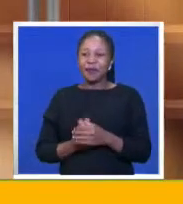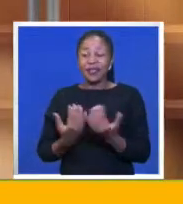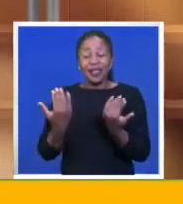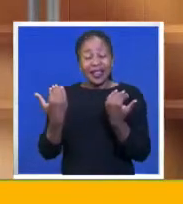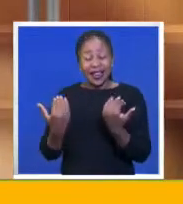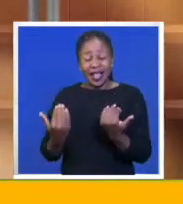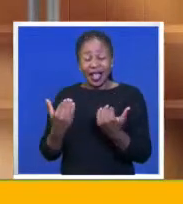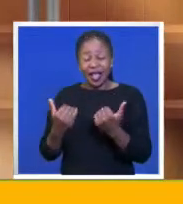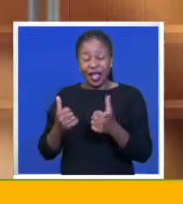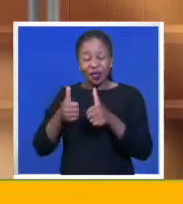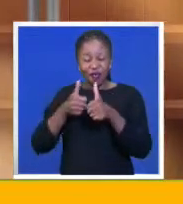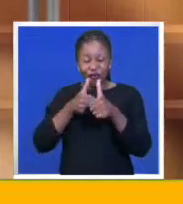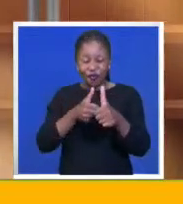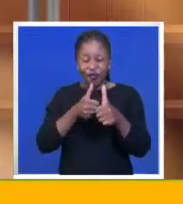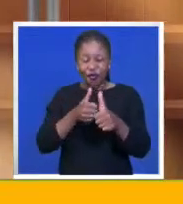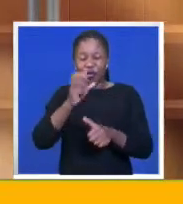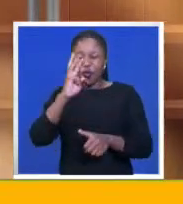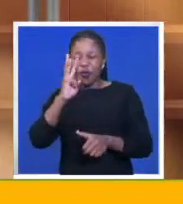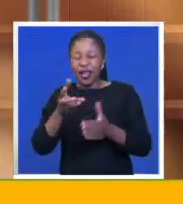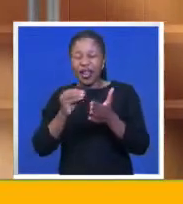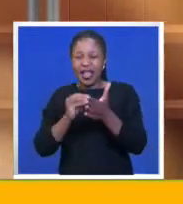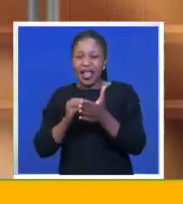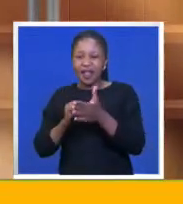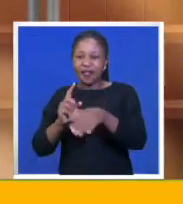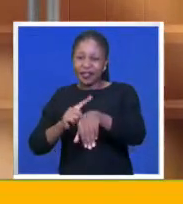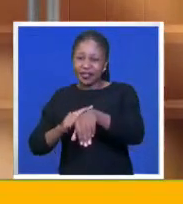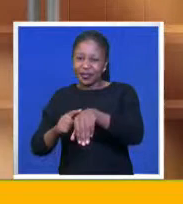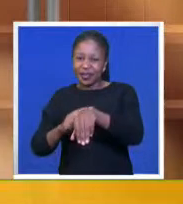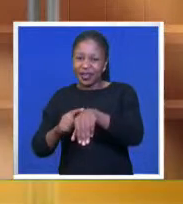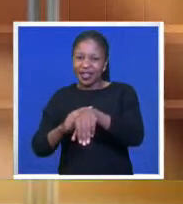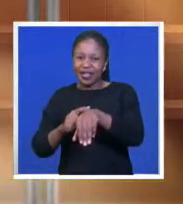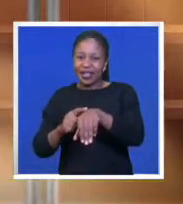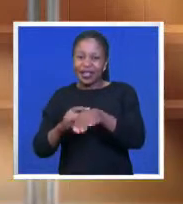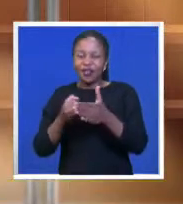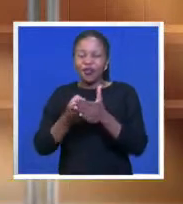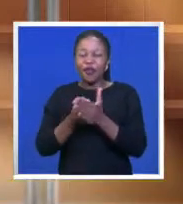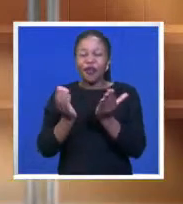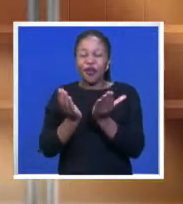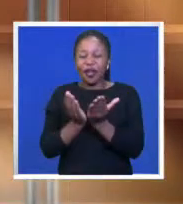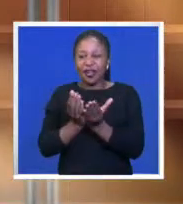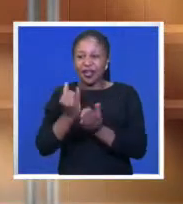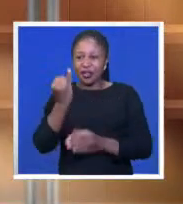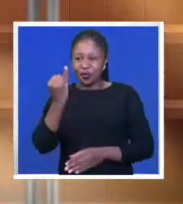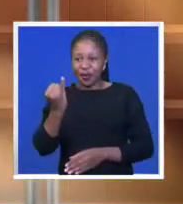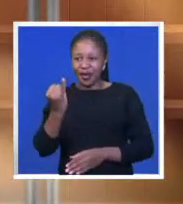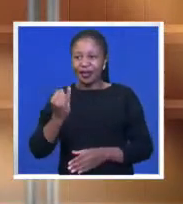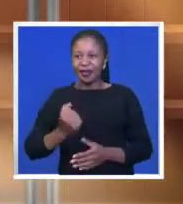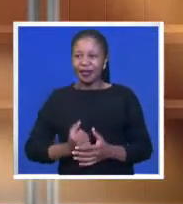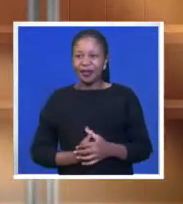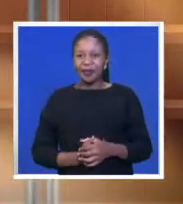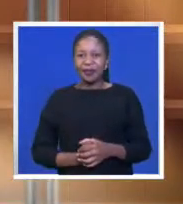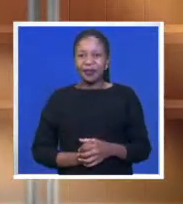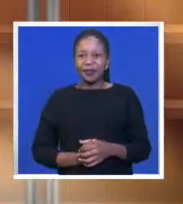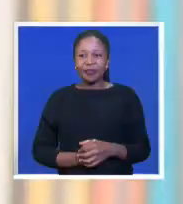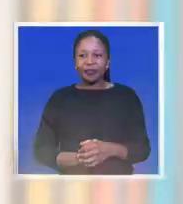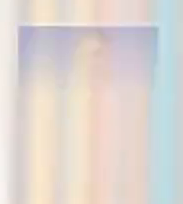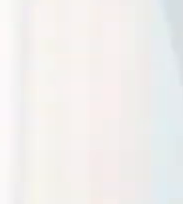Lerato will be right back with you with the Siswati lesson for the grade 1s. We will be right back after this.